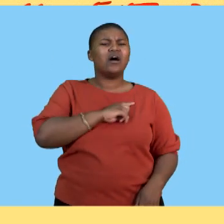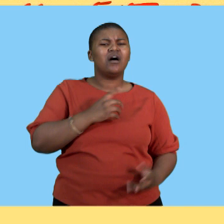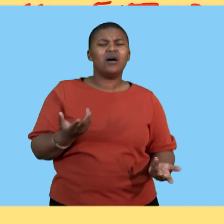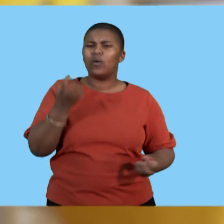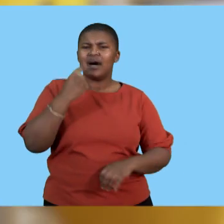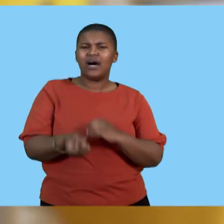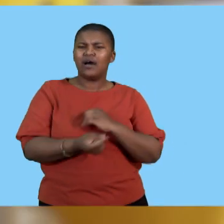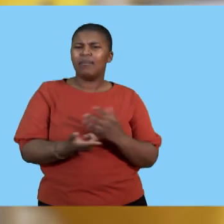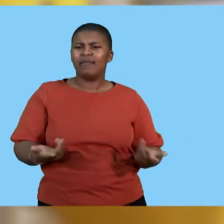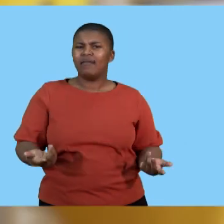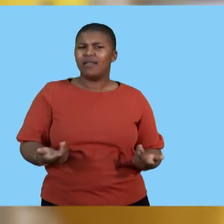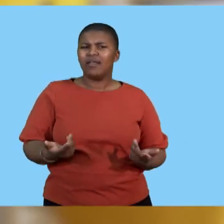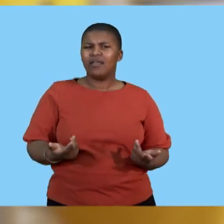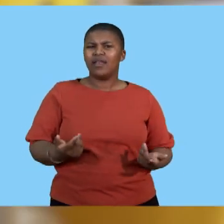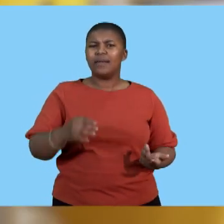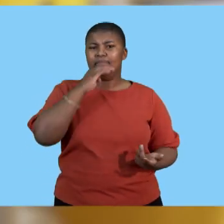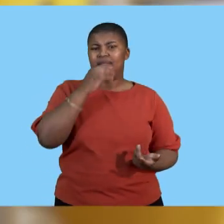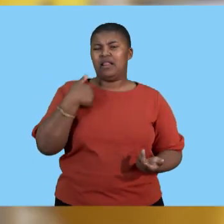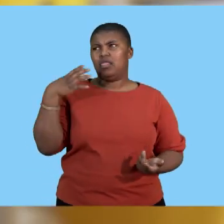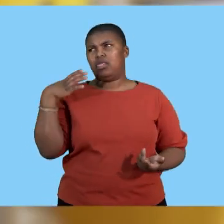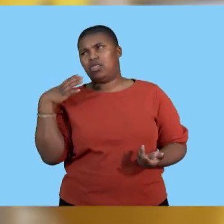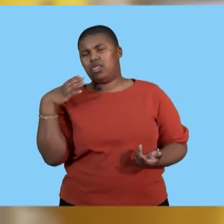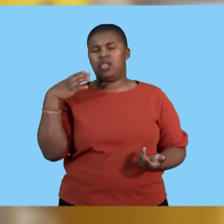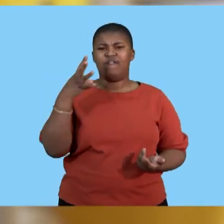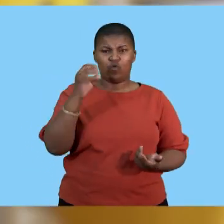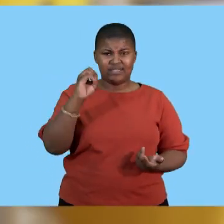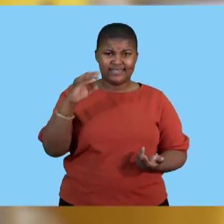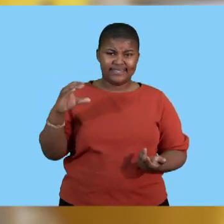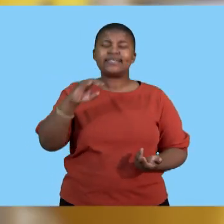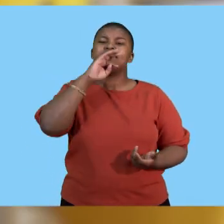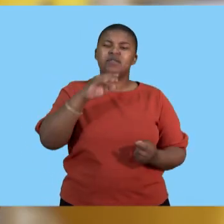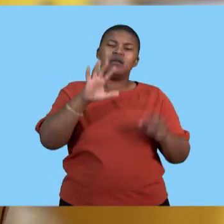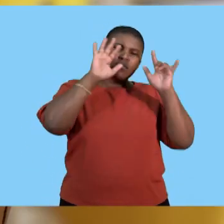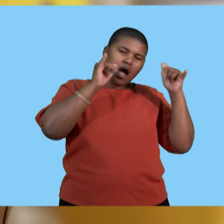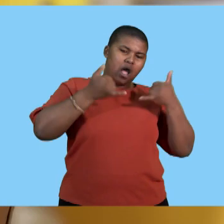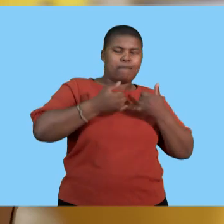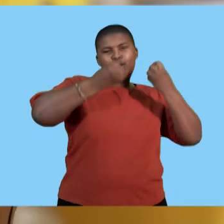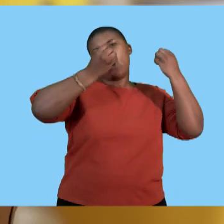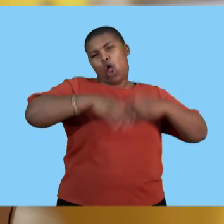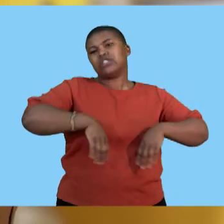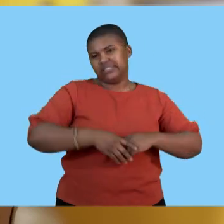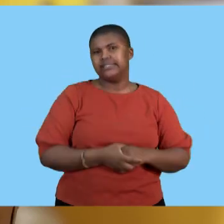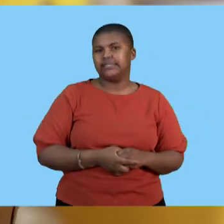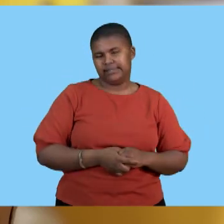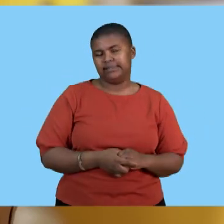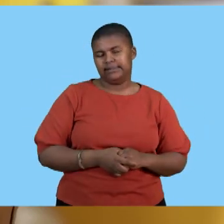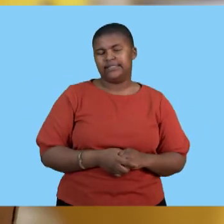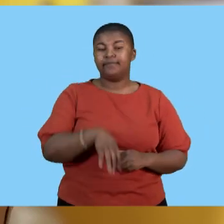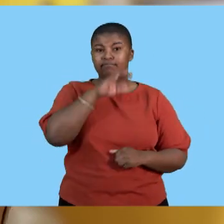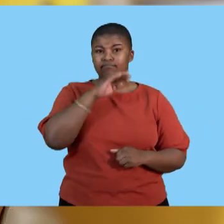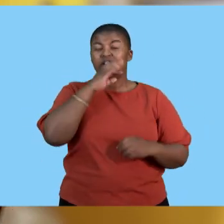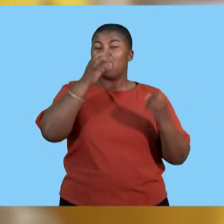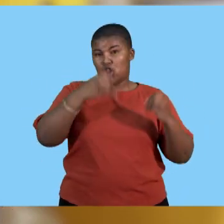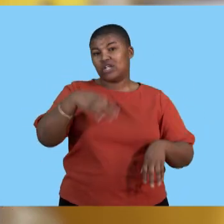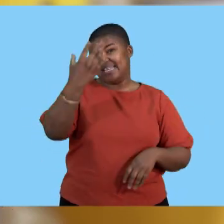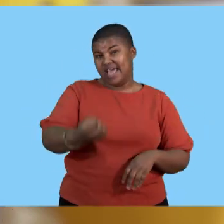in the rand. Who is going to carry the burden of the 40 cents? It becomes our burden as the business. All right? So we